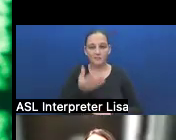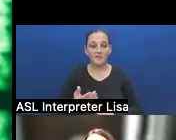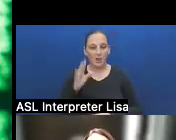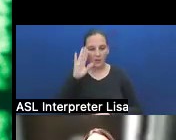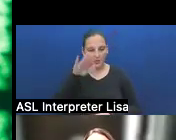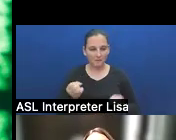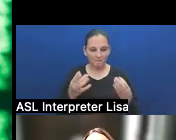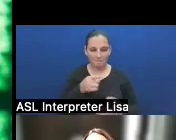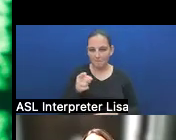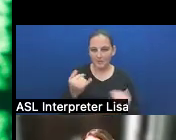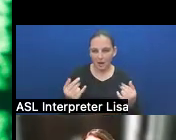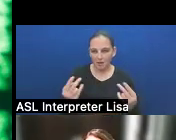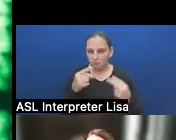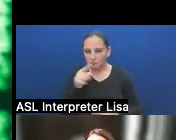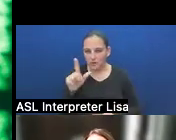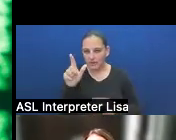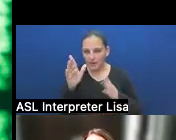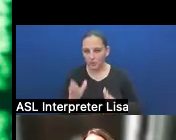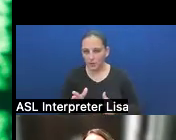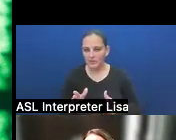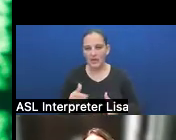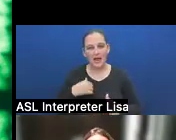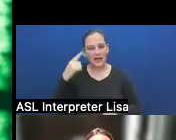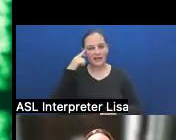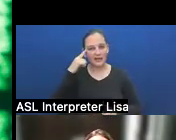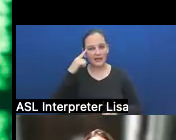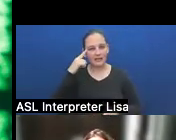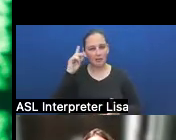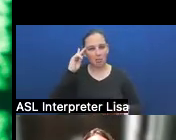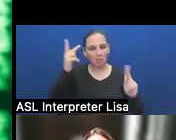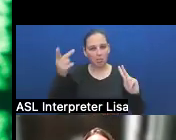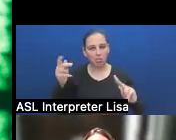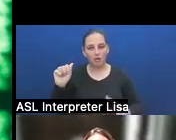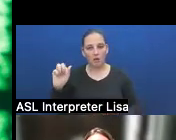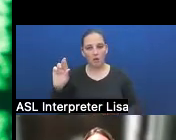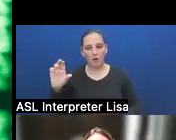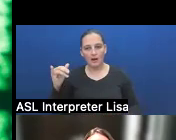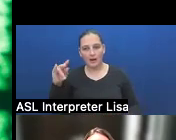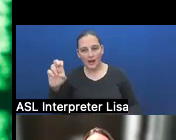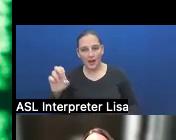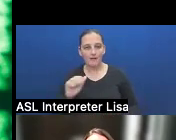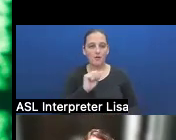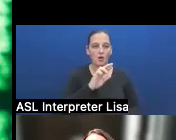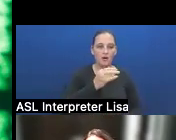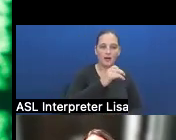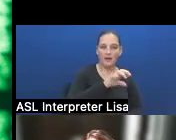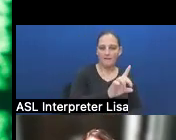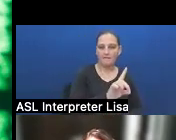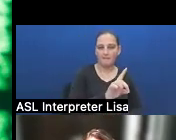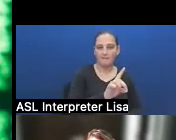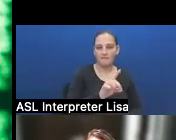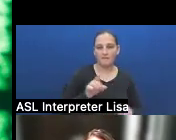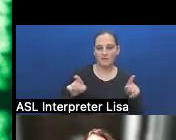here. I think we have a disconnect in the term archive and the term archive. And so Justice has been